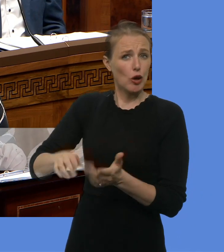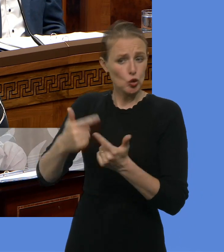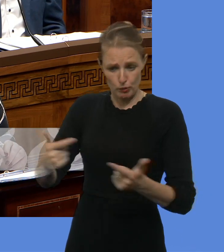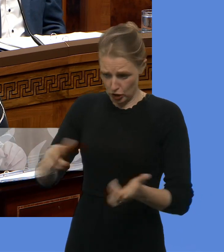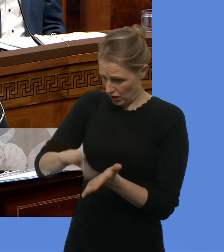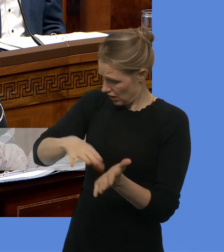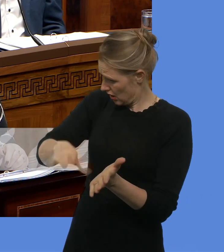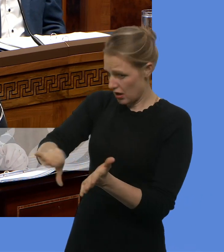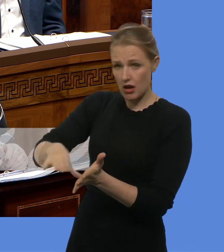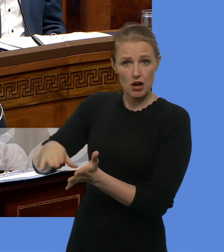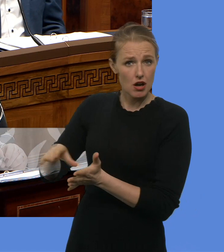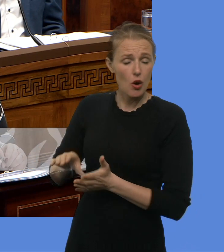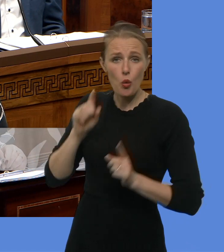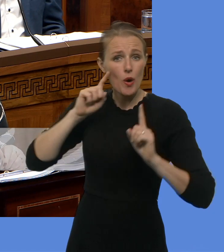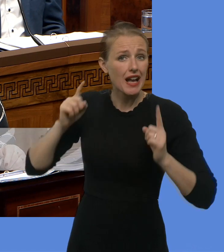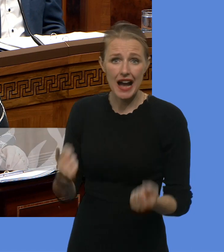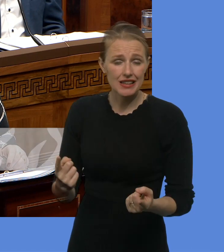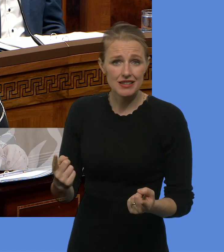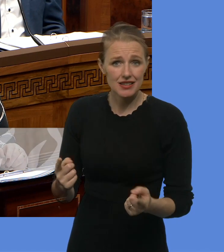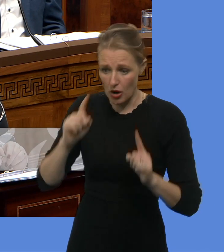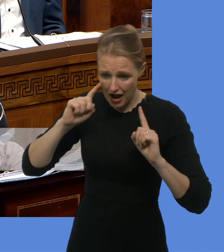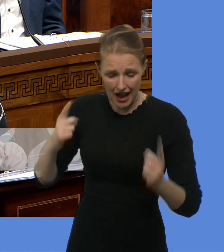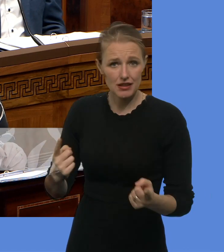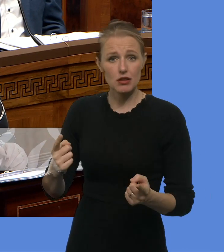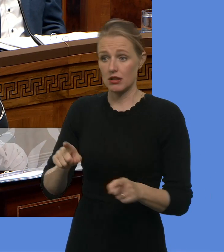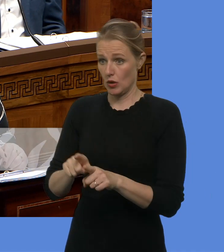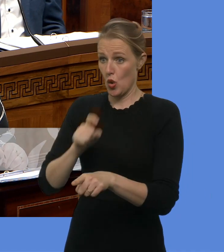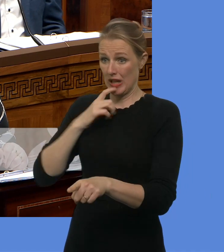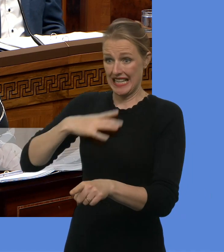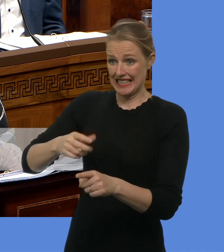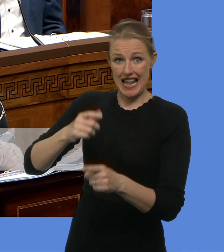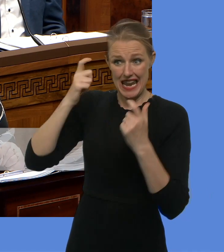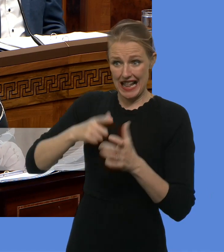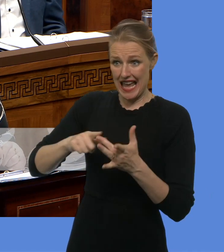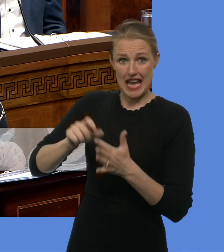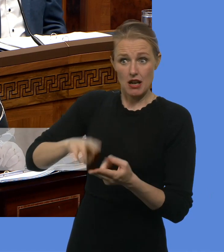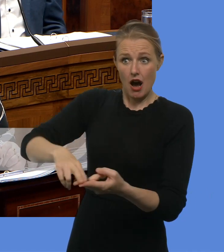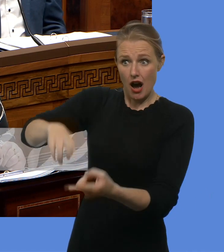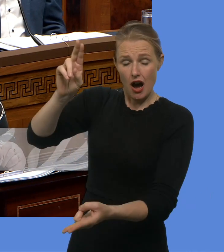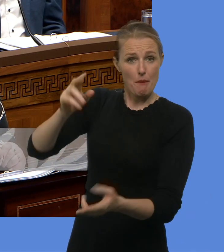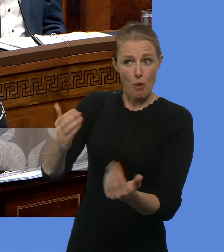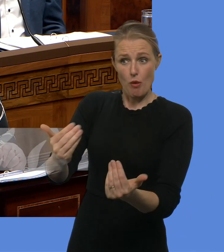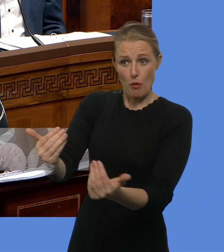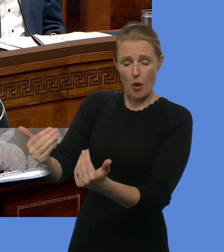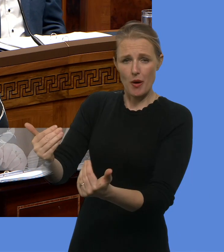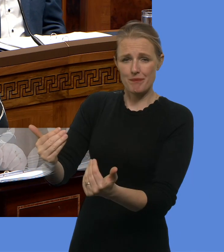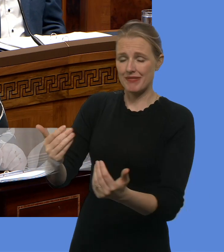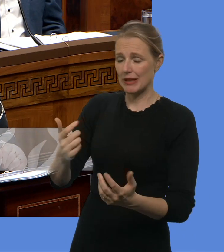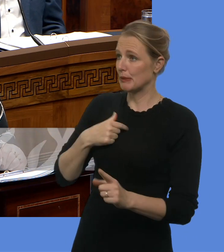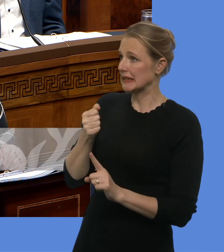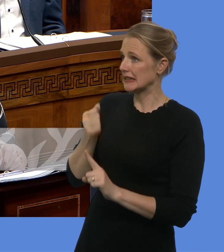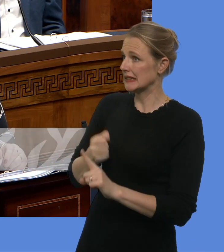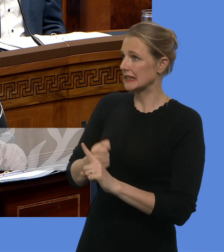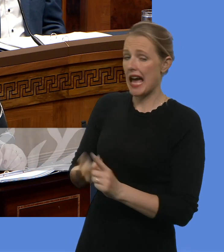for payments and the impact on suppliers of legal aid and those seeking legal aid, the department secured an additional £20 million for legal aid